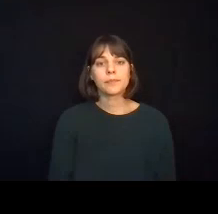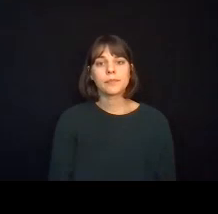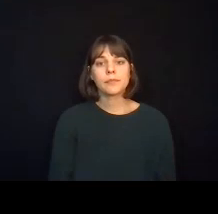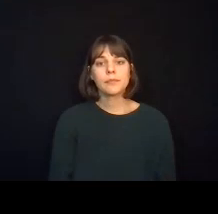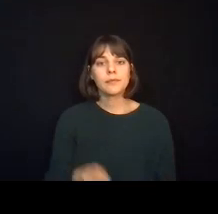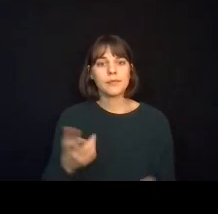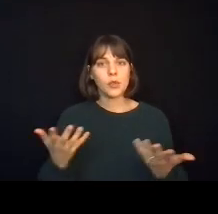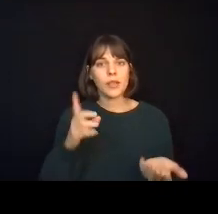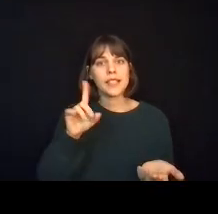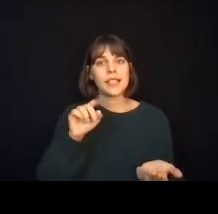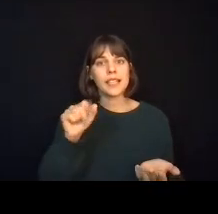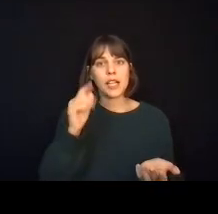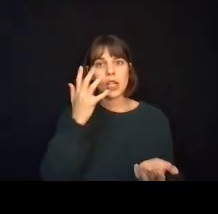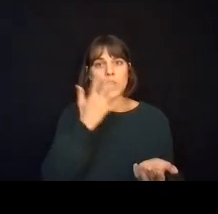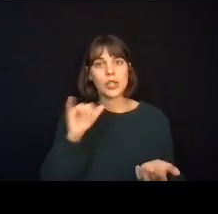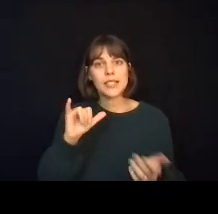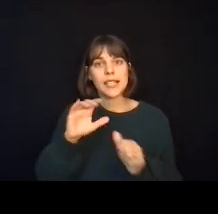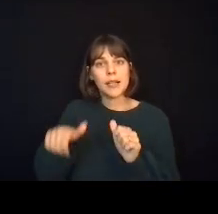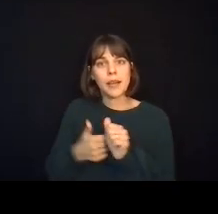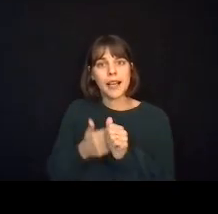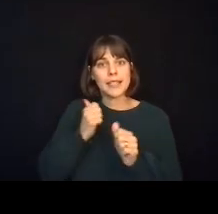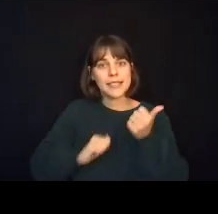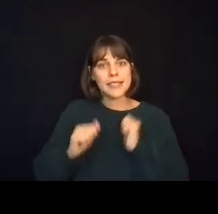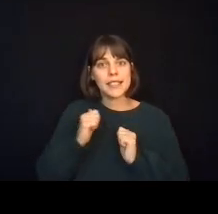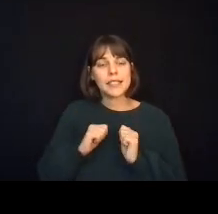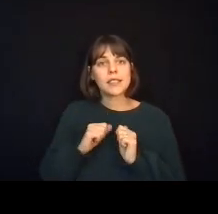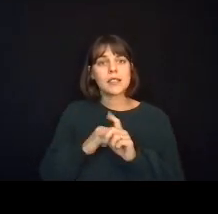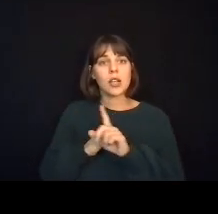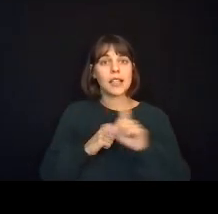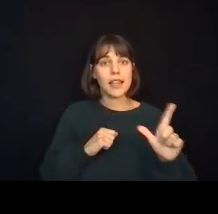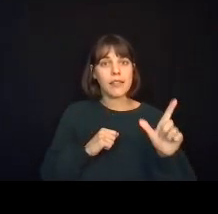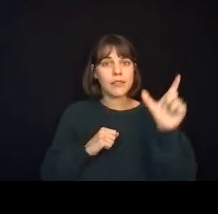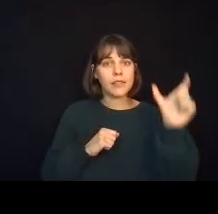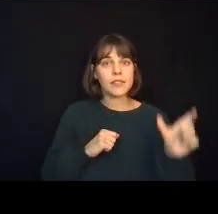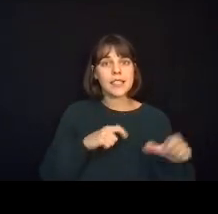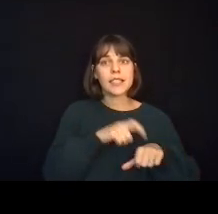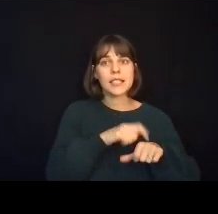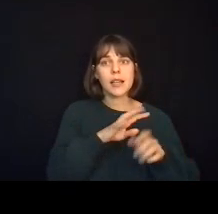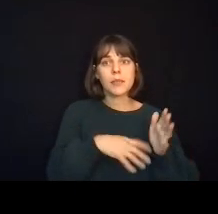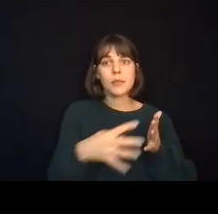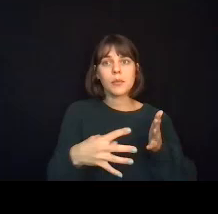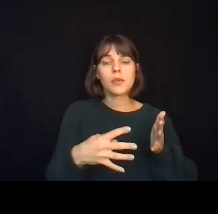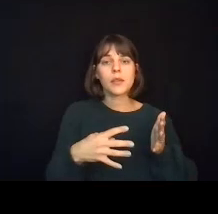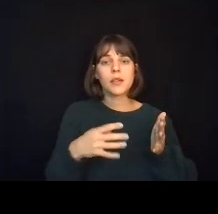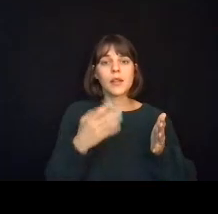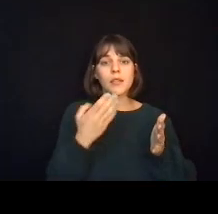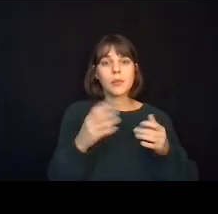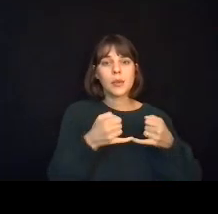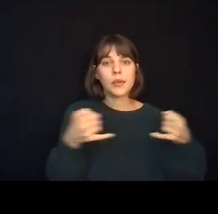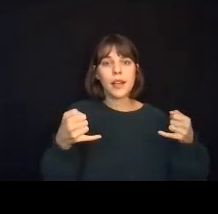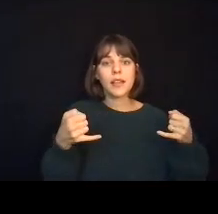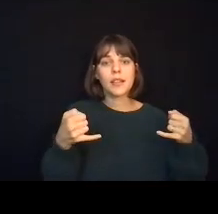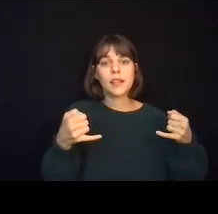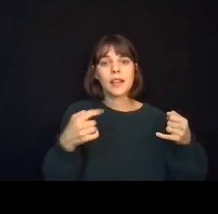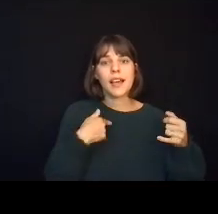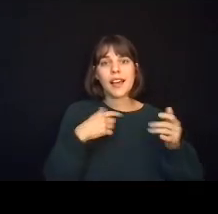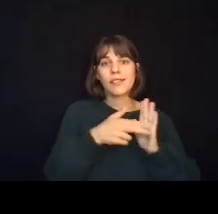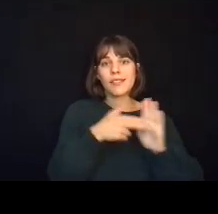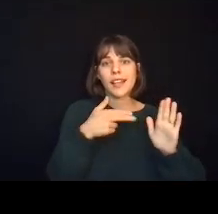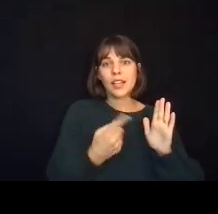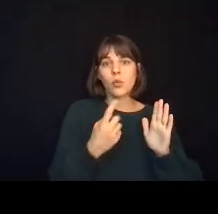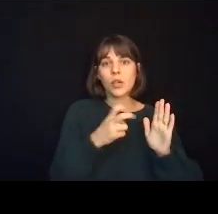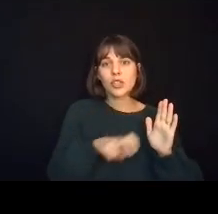This is what the data looks like behind the scenes. So on the left is a timetable of the blue line, and I've highlighted one trip